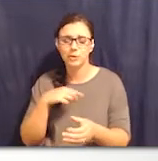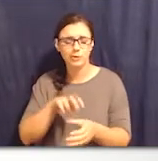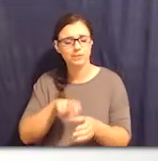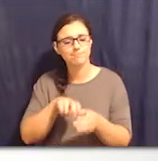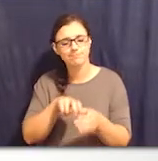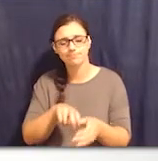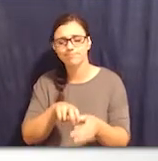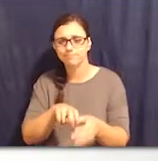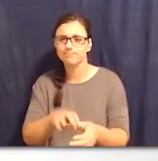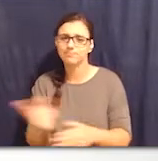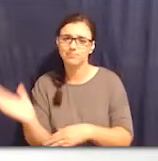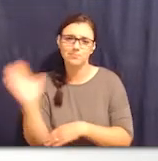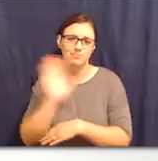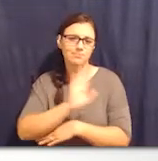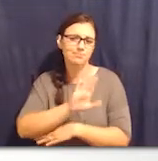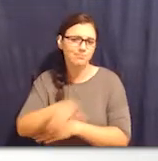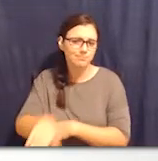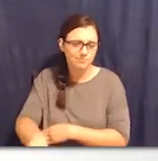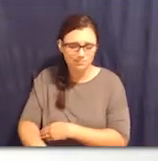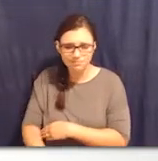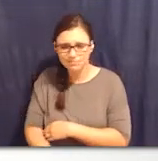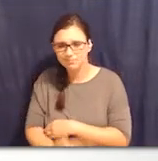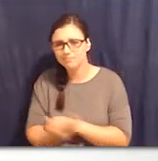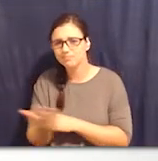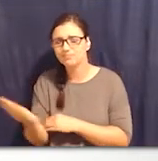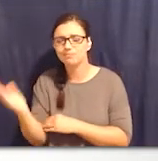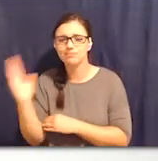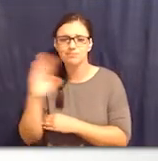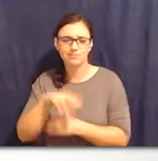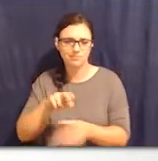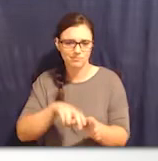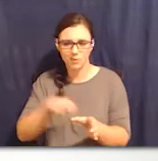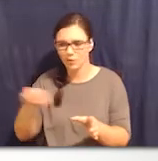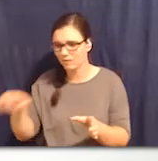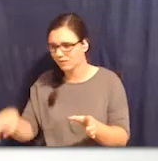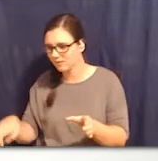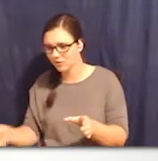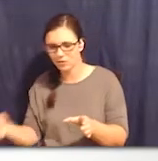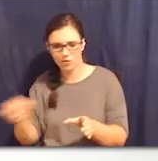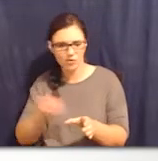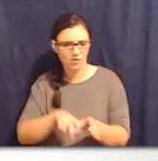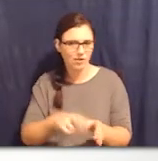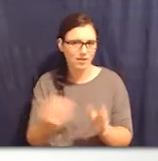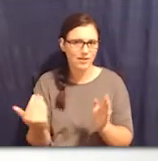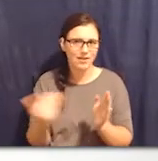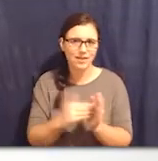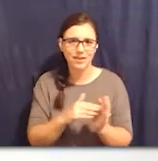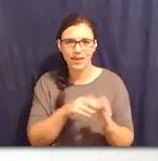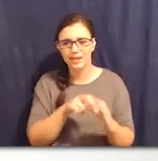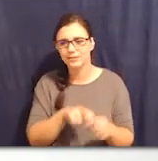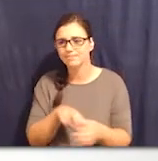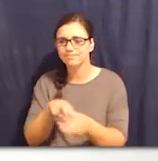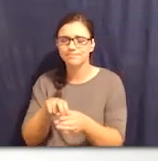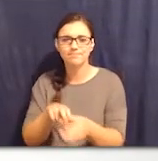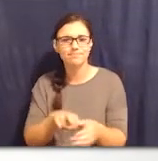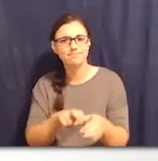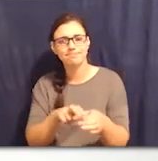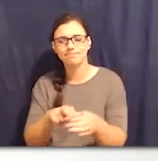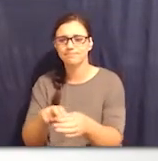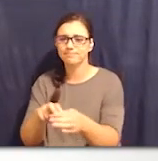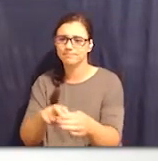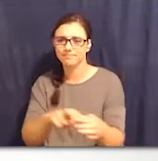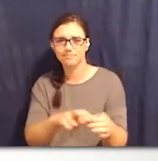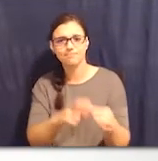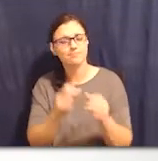train ride that we stay on day and night, up off and back